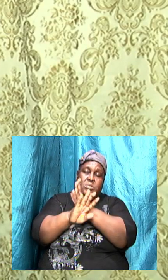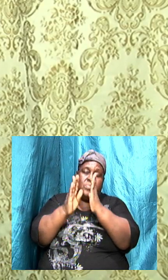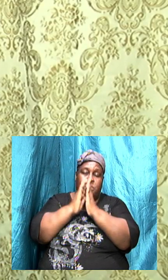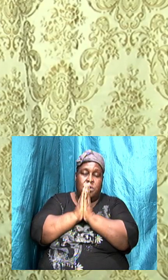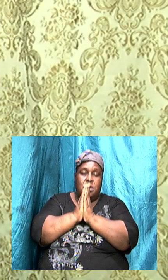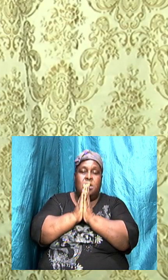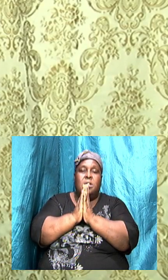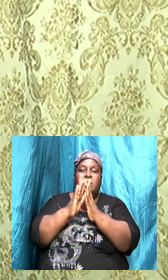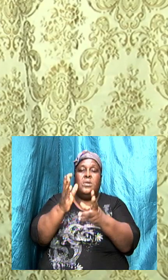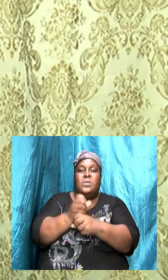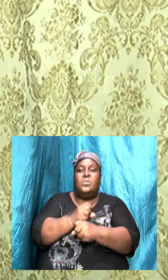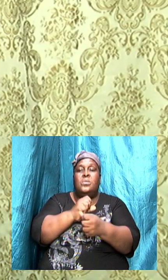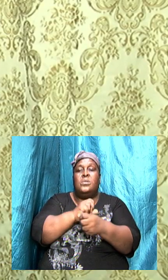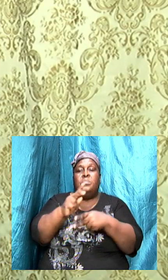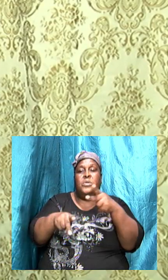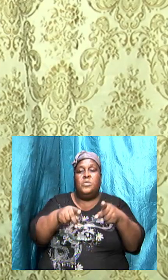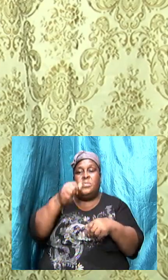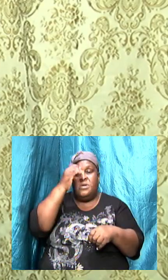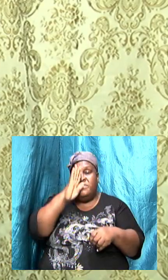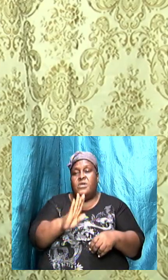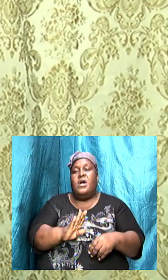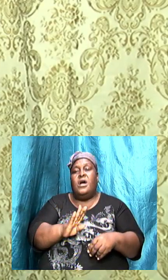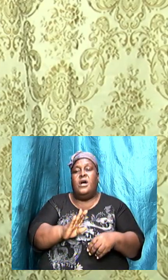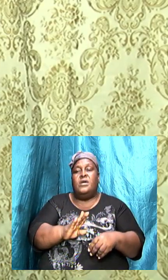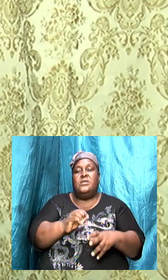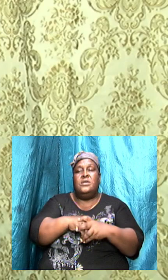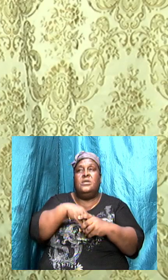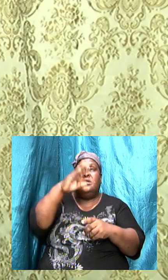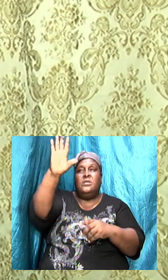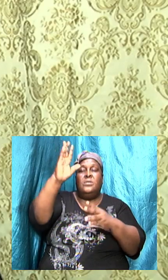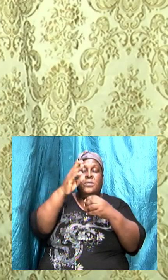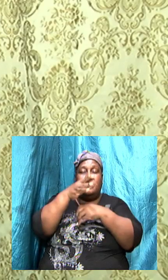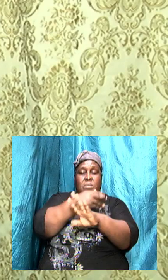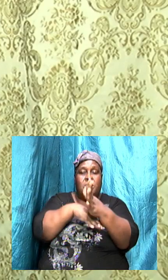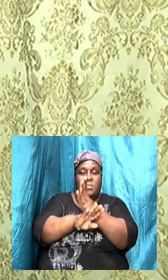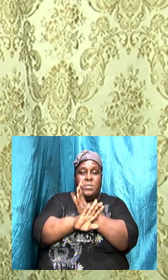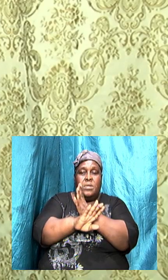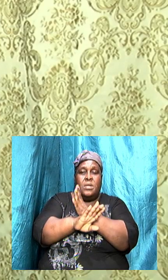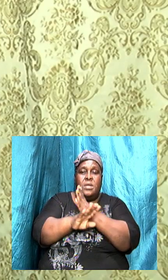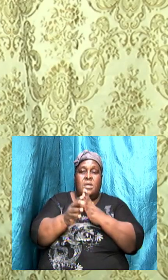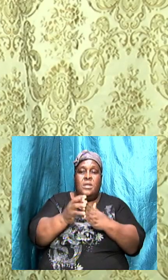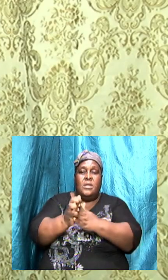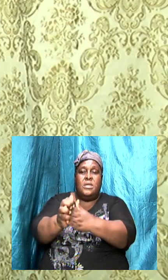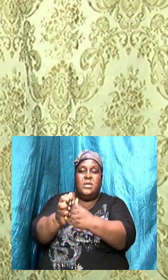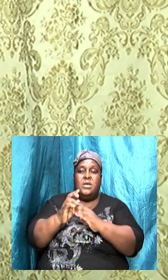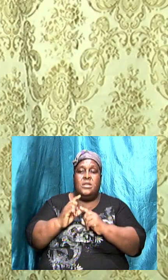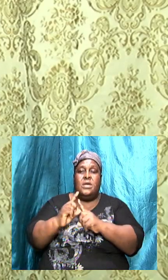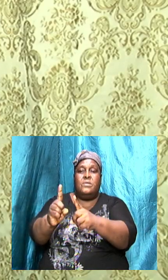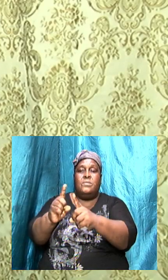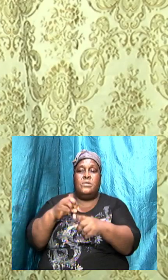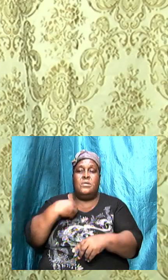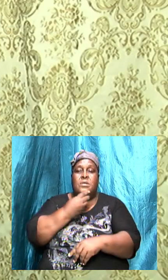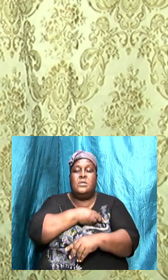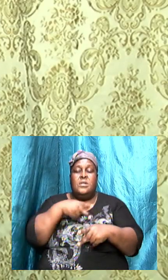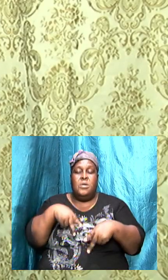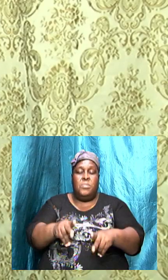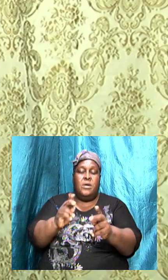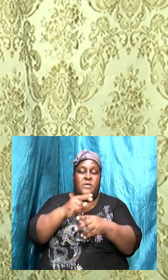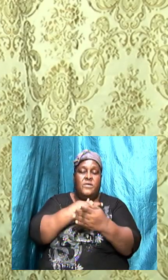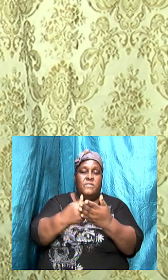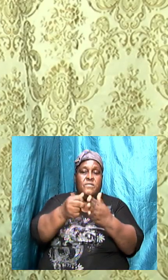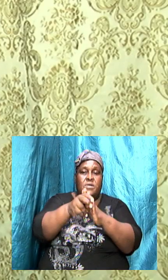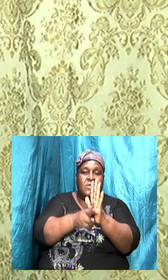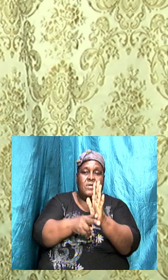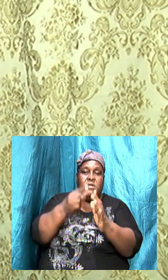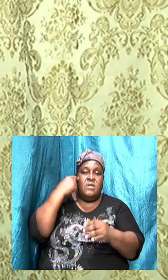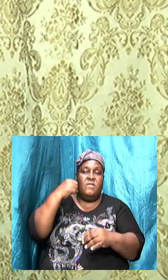that you will hold the saints of the Most High God, Mighty God, in your hands and lead and direct us in the path of righteousness